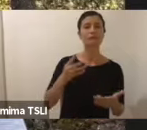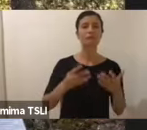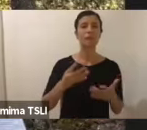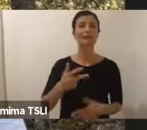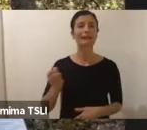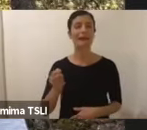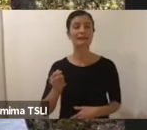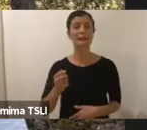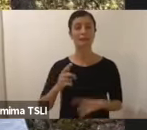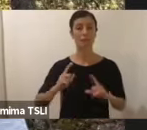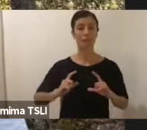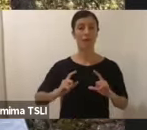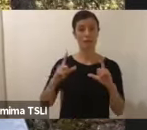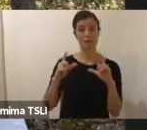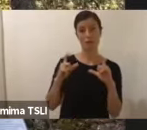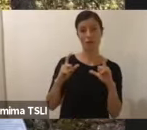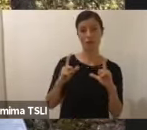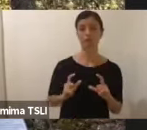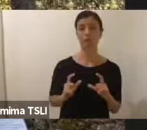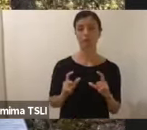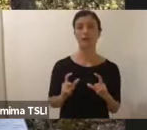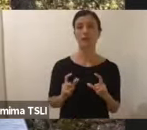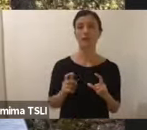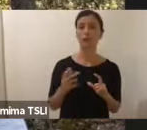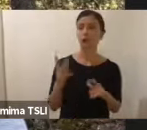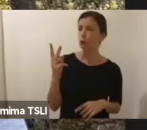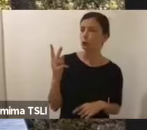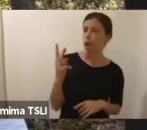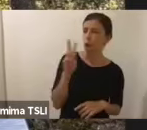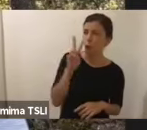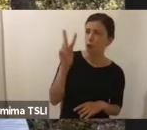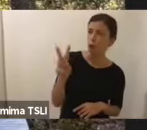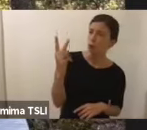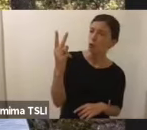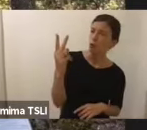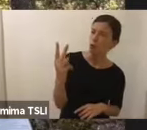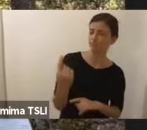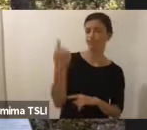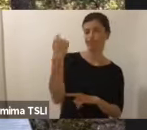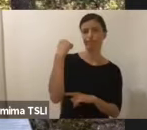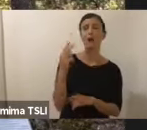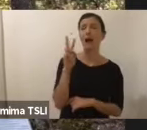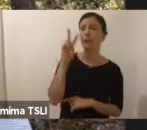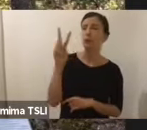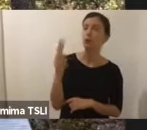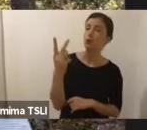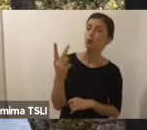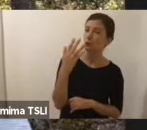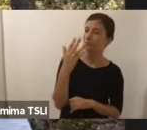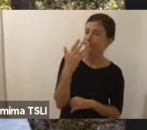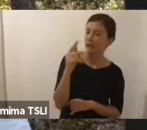street and i saw a look in their eyes and i certainly um saw danger um i had been beaten up and uh